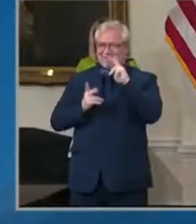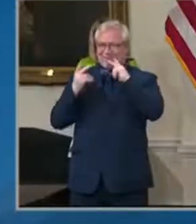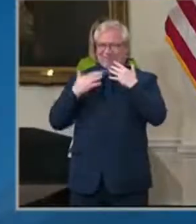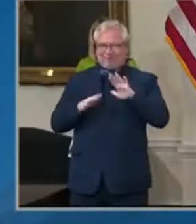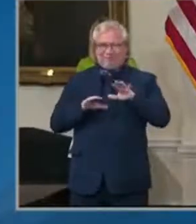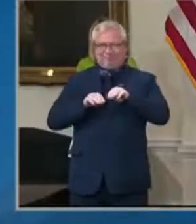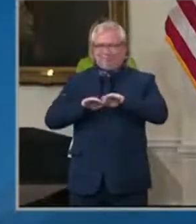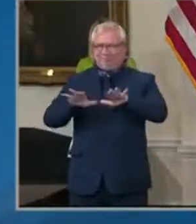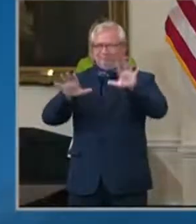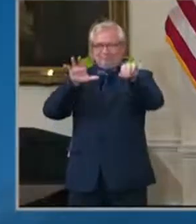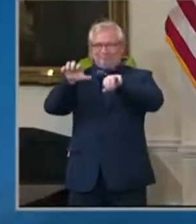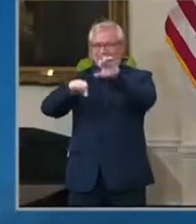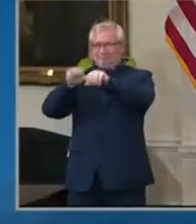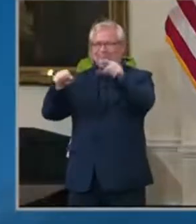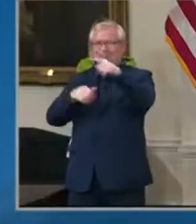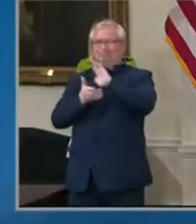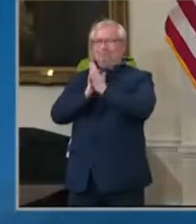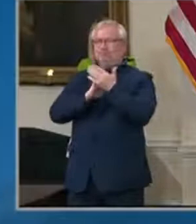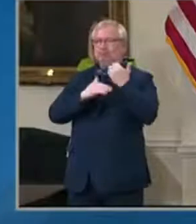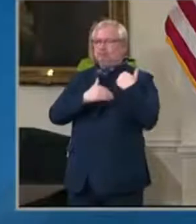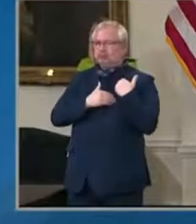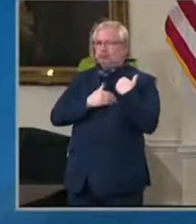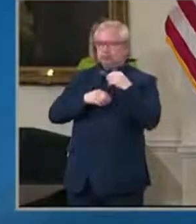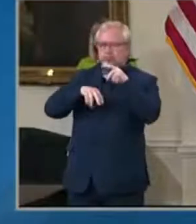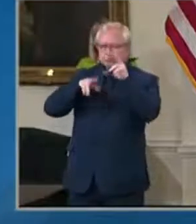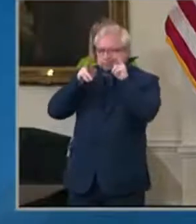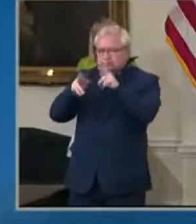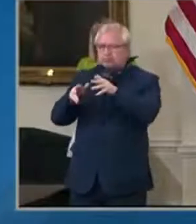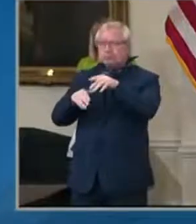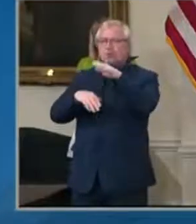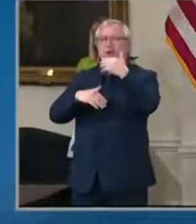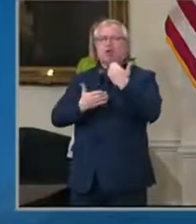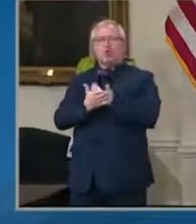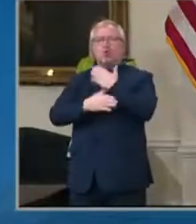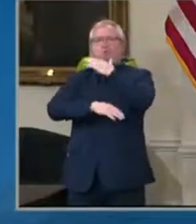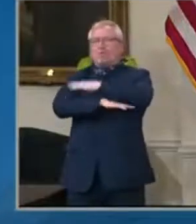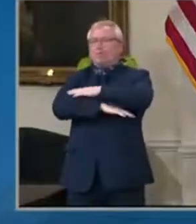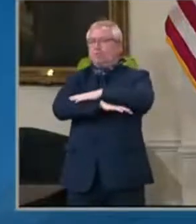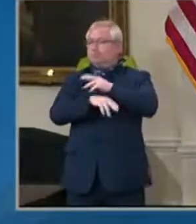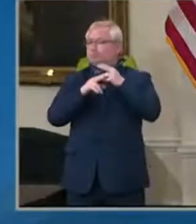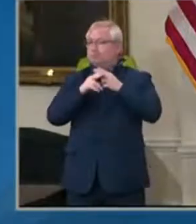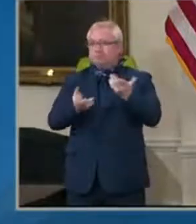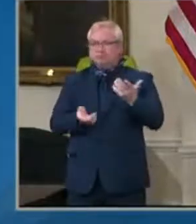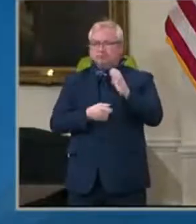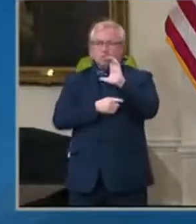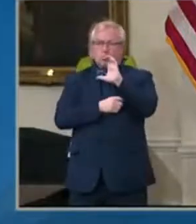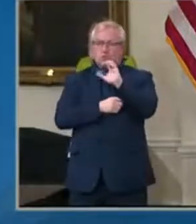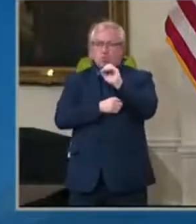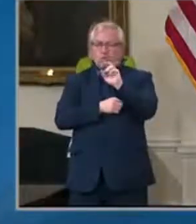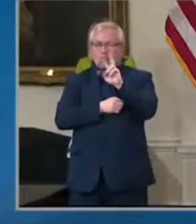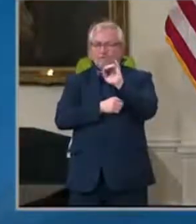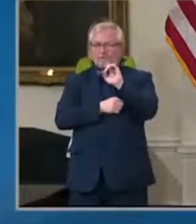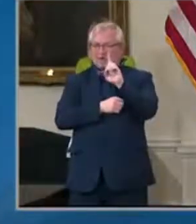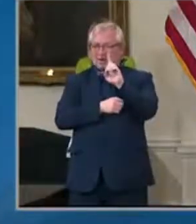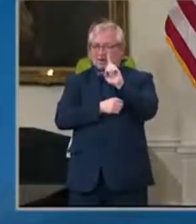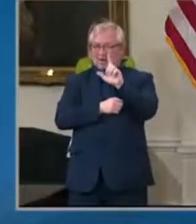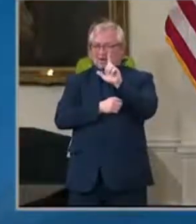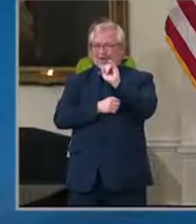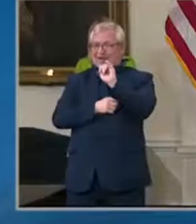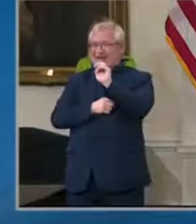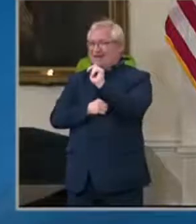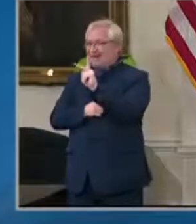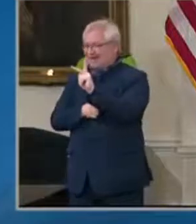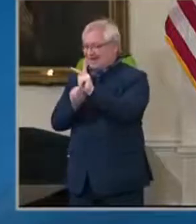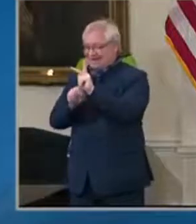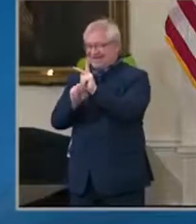state-of-the-art contact tracing platform called COVID Link. Having these 4 building blocks or